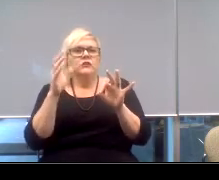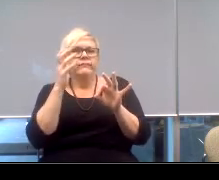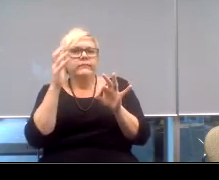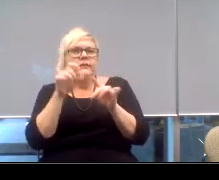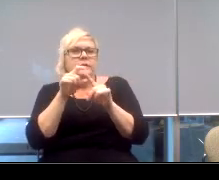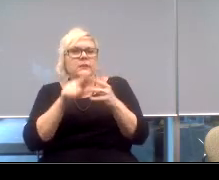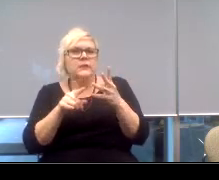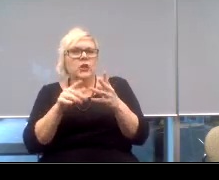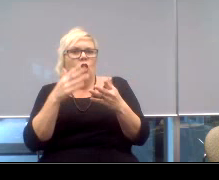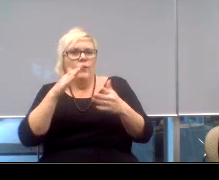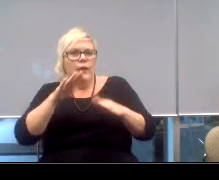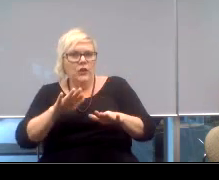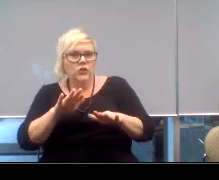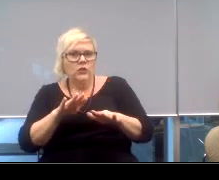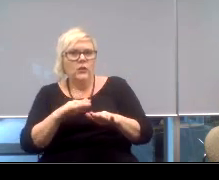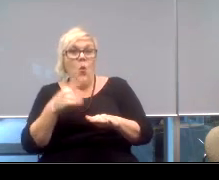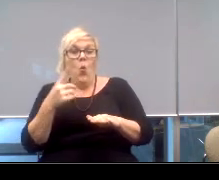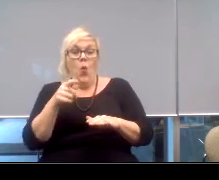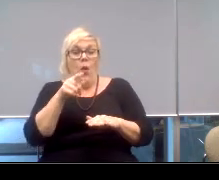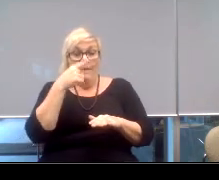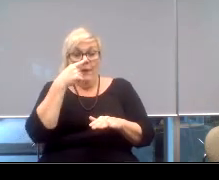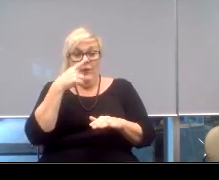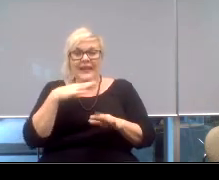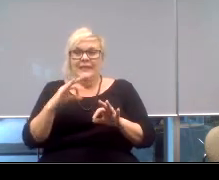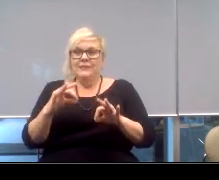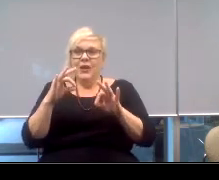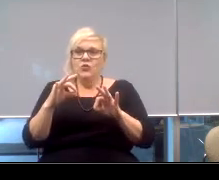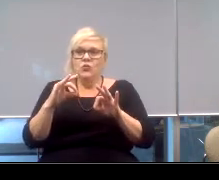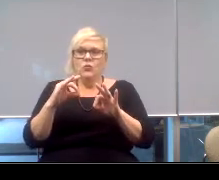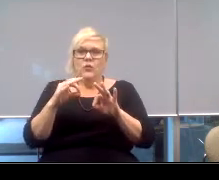participants who require specialist housing solutions,